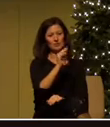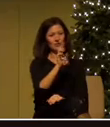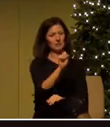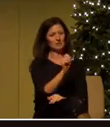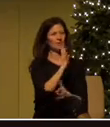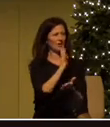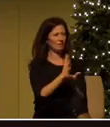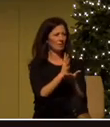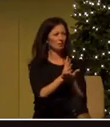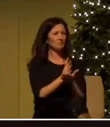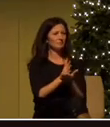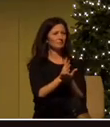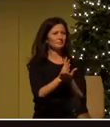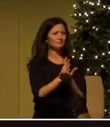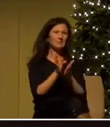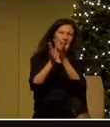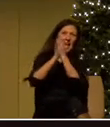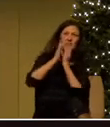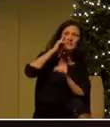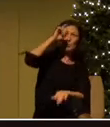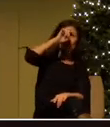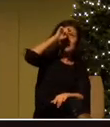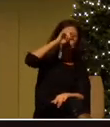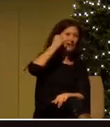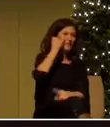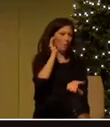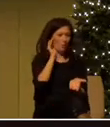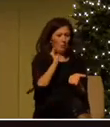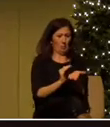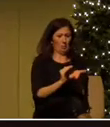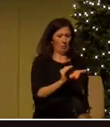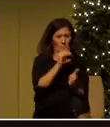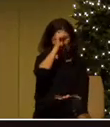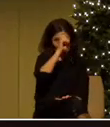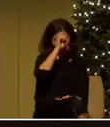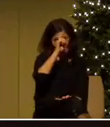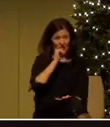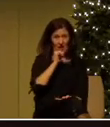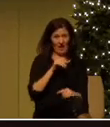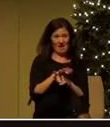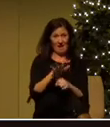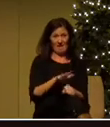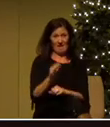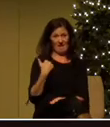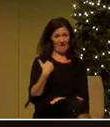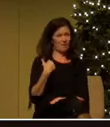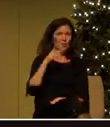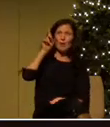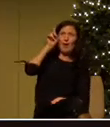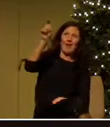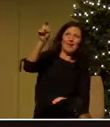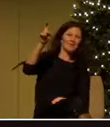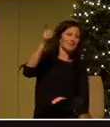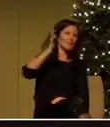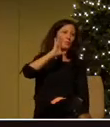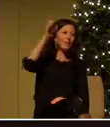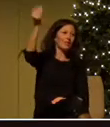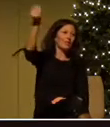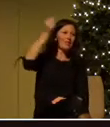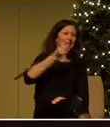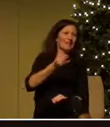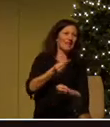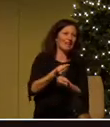asking for God for wisdom, he says, if you lack wisdom, ask him for it. Ask God, who gives generously to all.